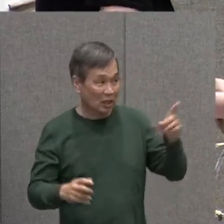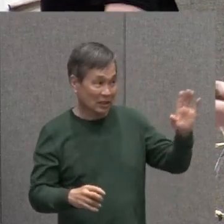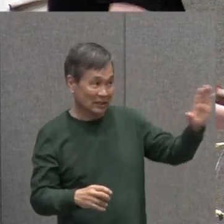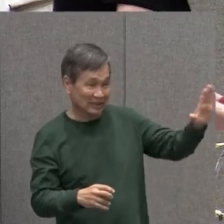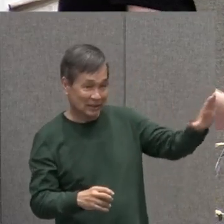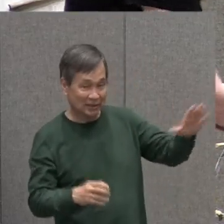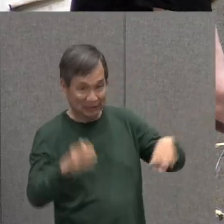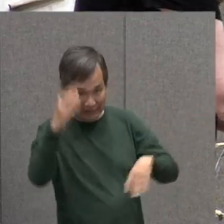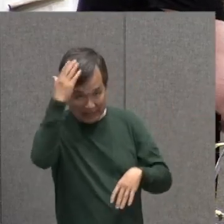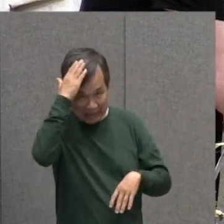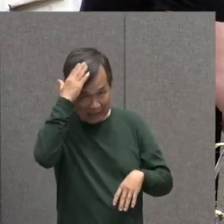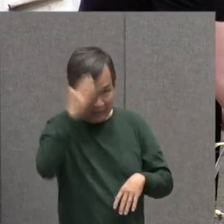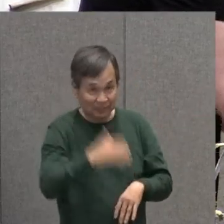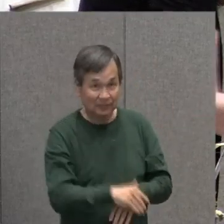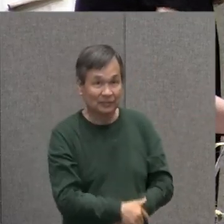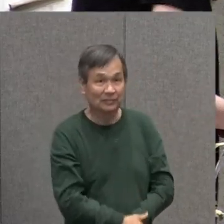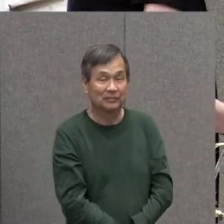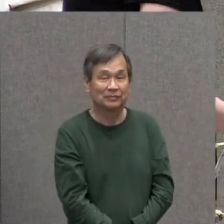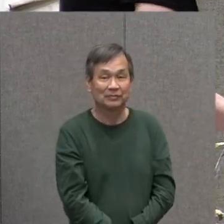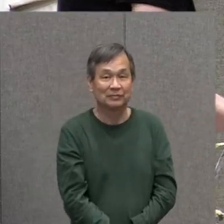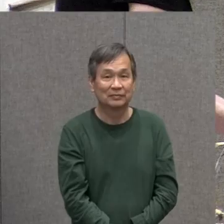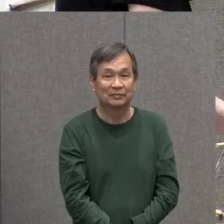He had some pretty cool hats.